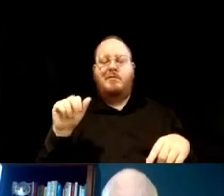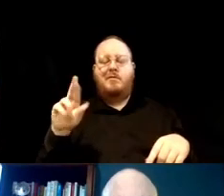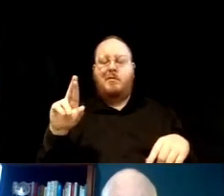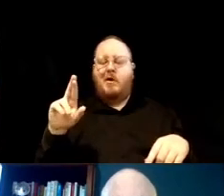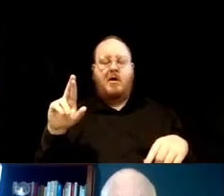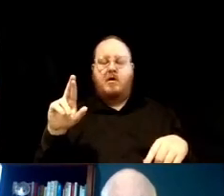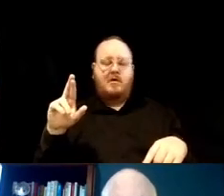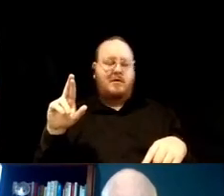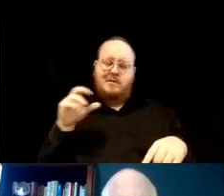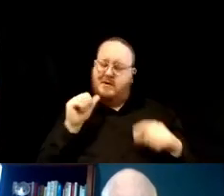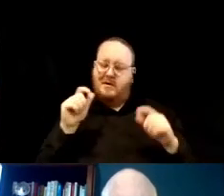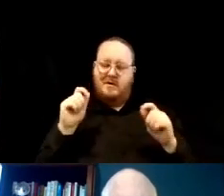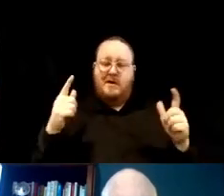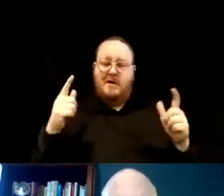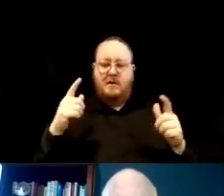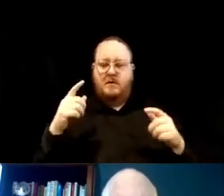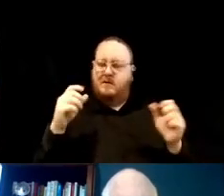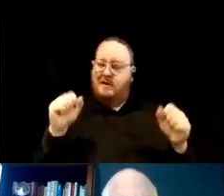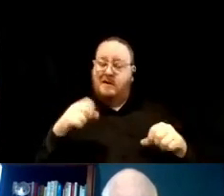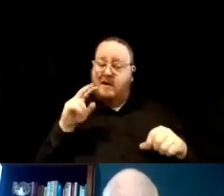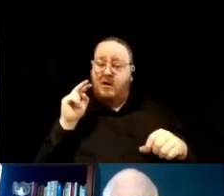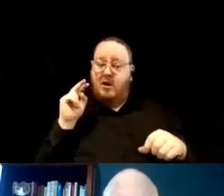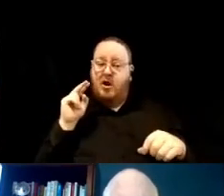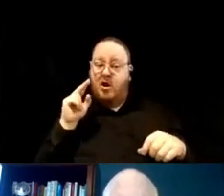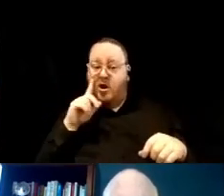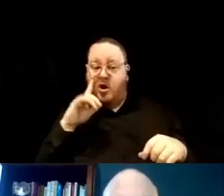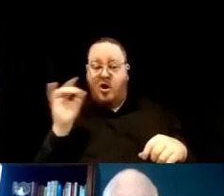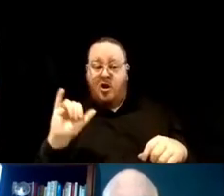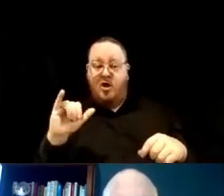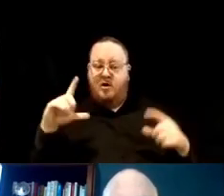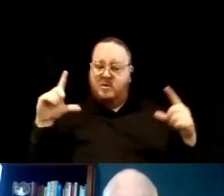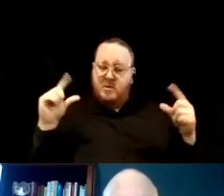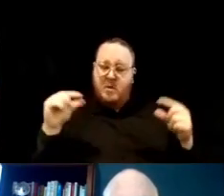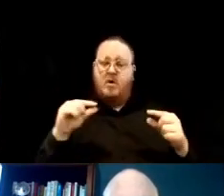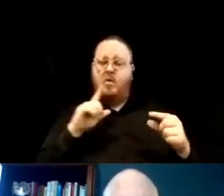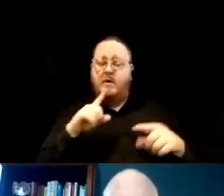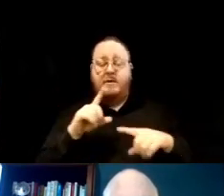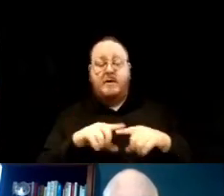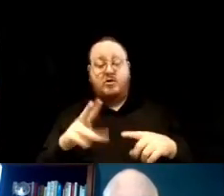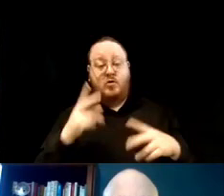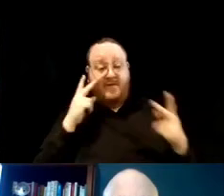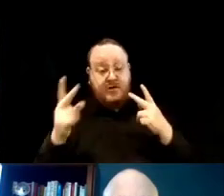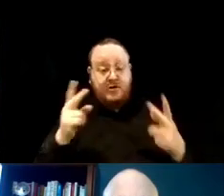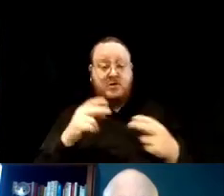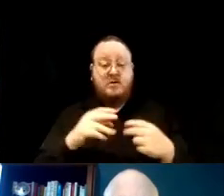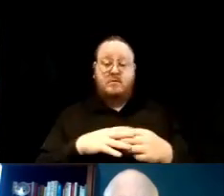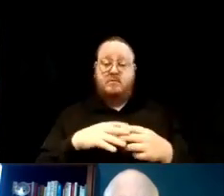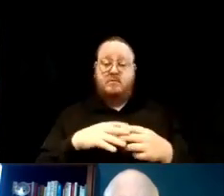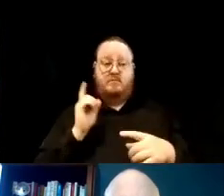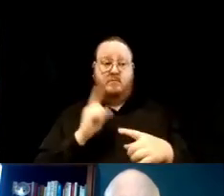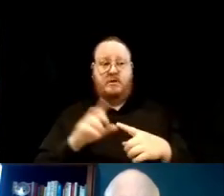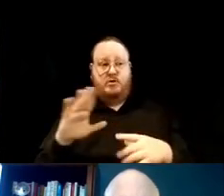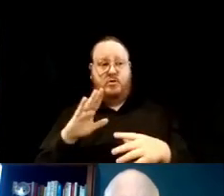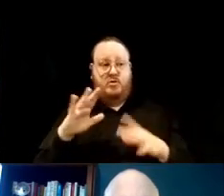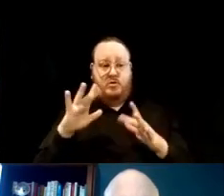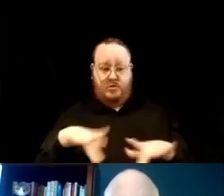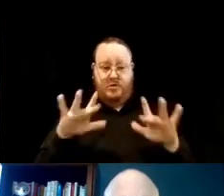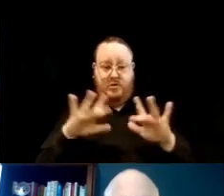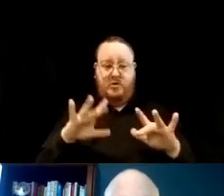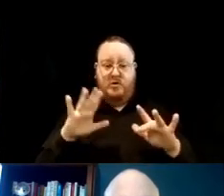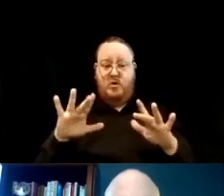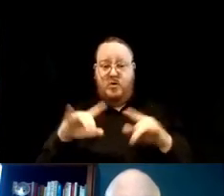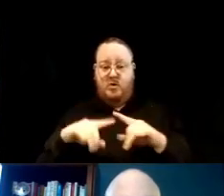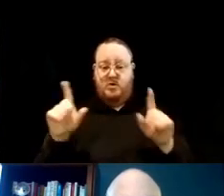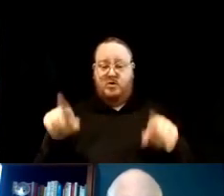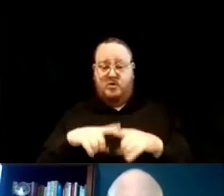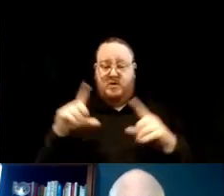small, depending on your vision. Depending on the size of your computer. If you have a small screen, it's going to be pretty hard to